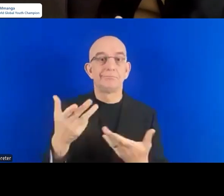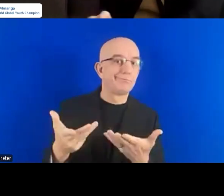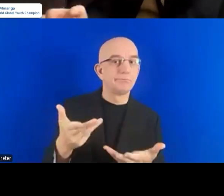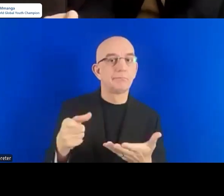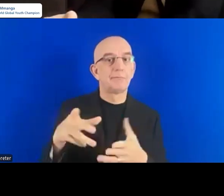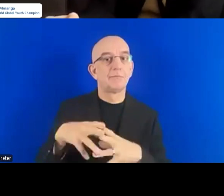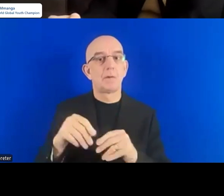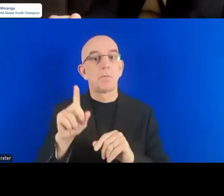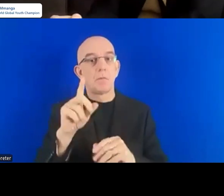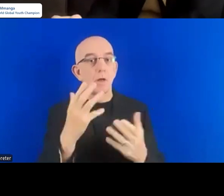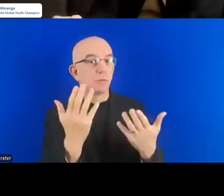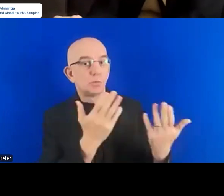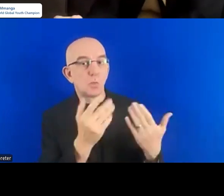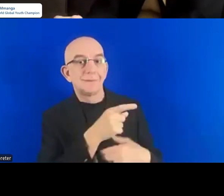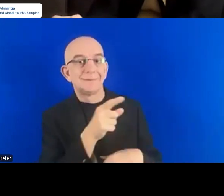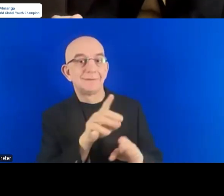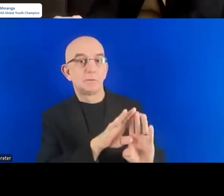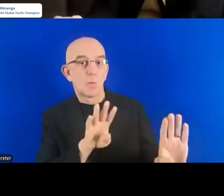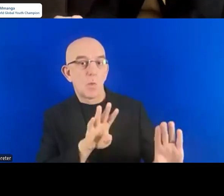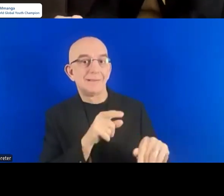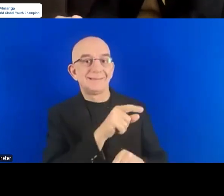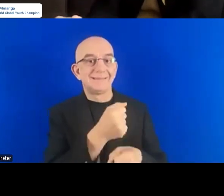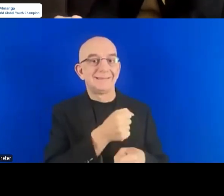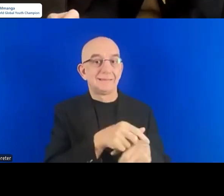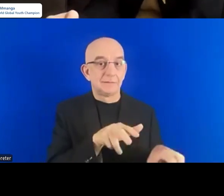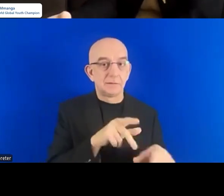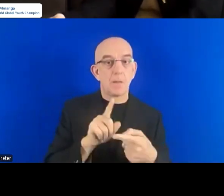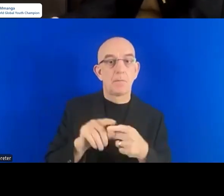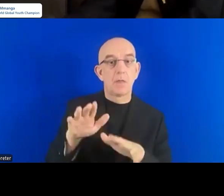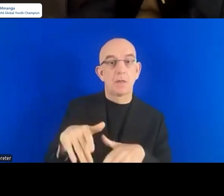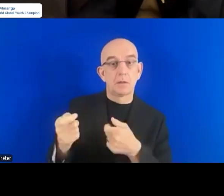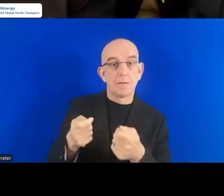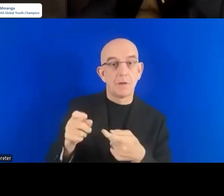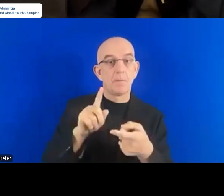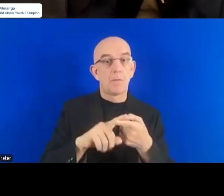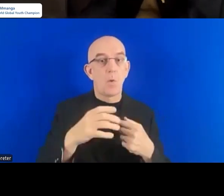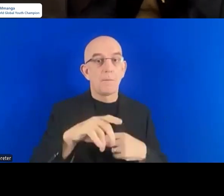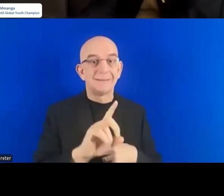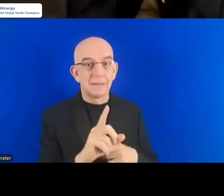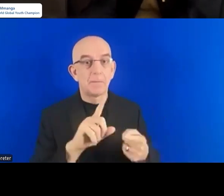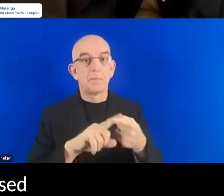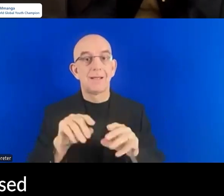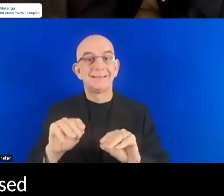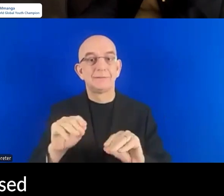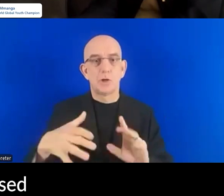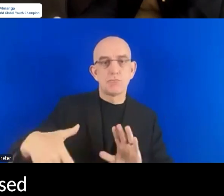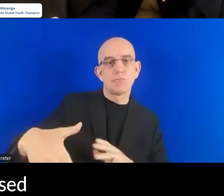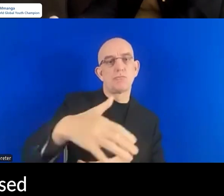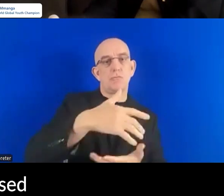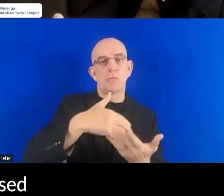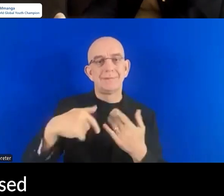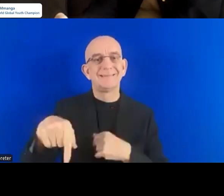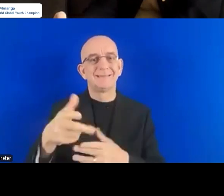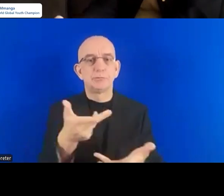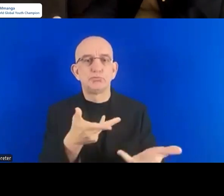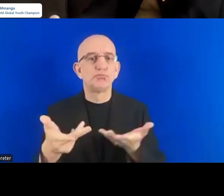own experiences to share about how they came through the educational system, the challenges that they faced, and some mitigations that